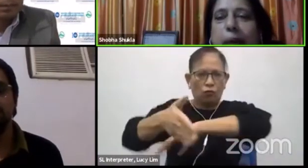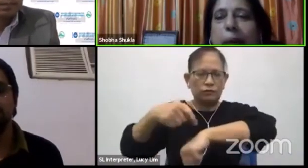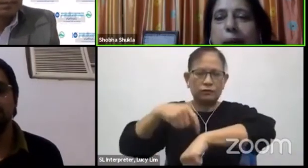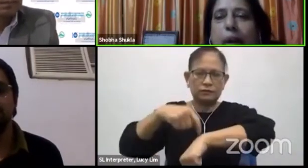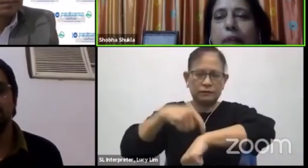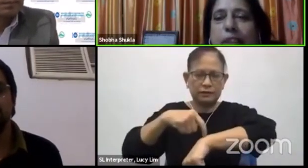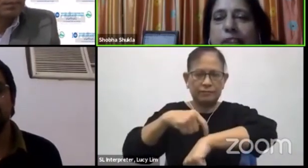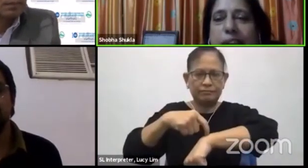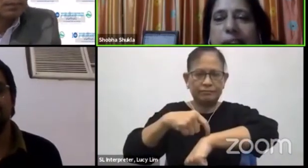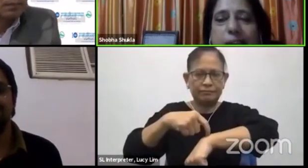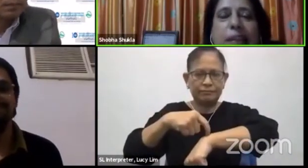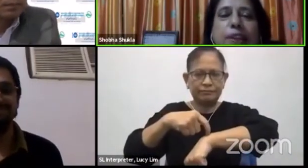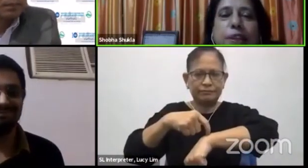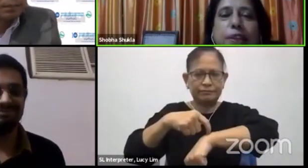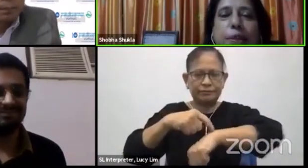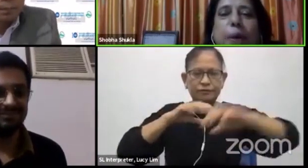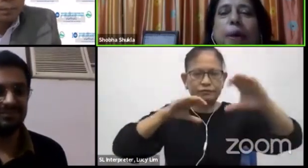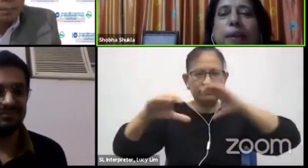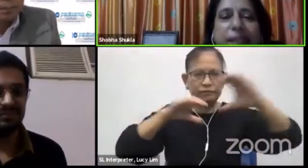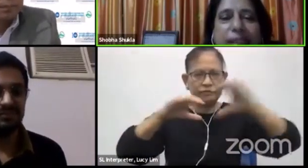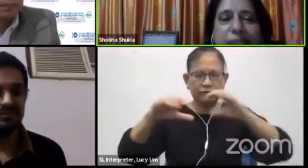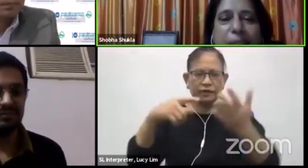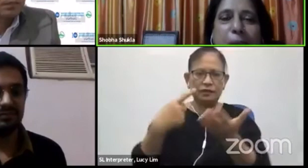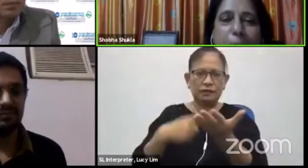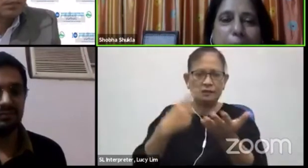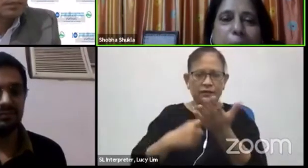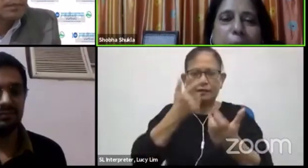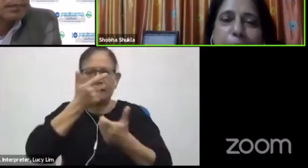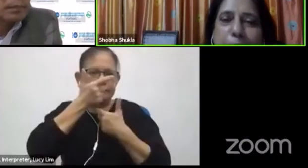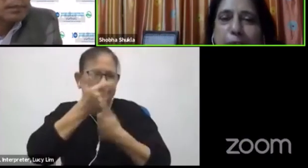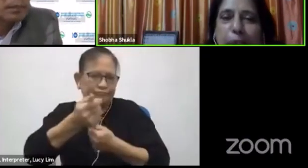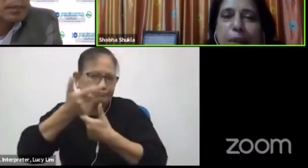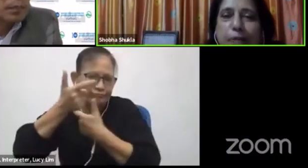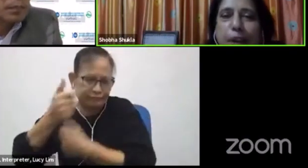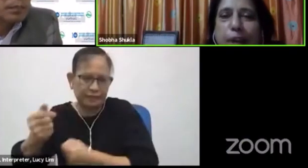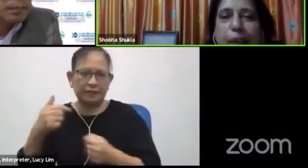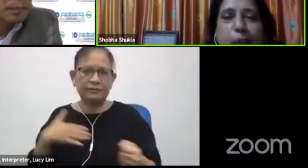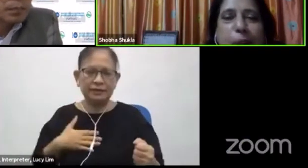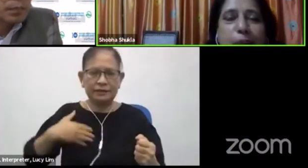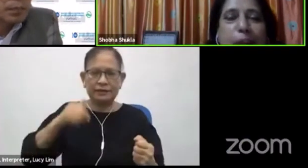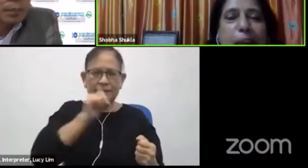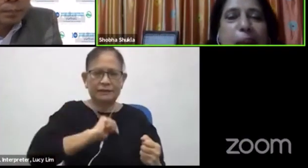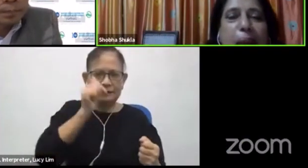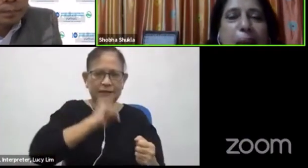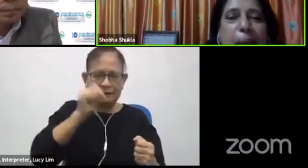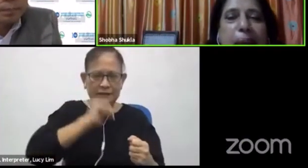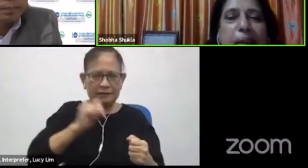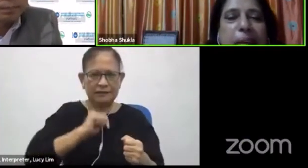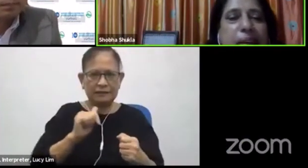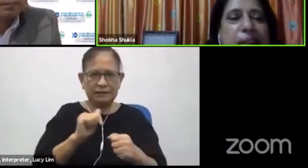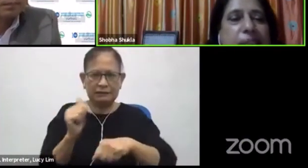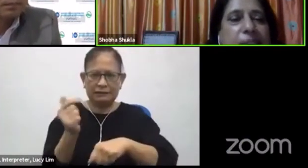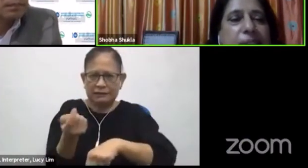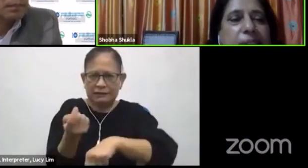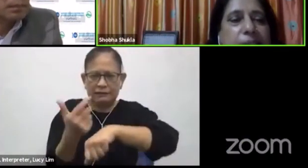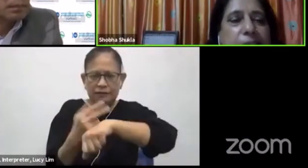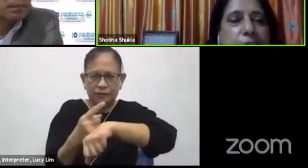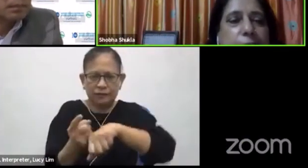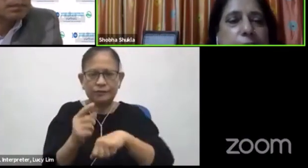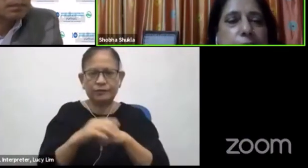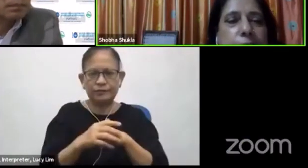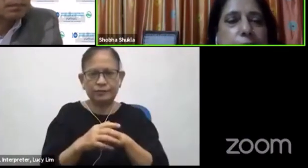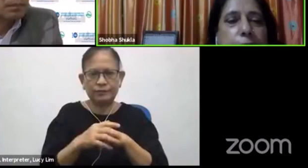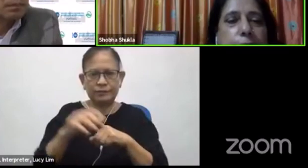but the conversation and discussion is so interesting that please bear with me for a little more while. And Sagar, there